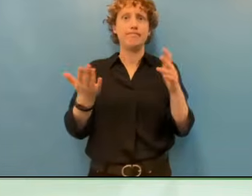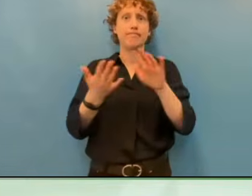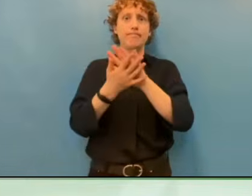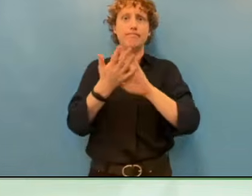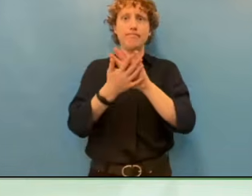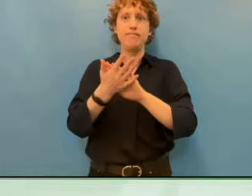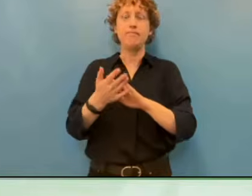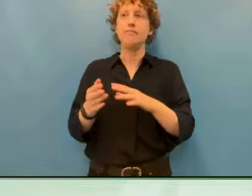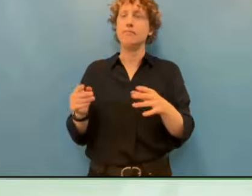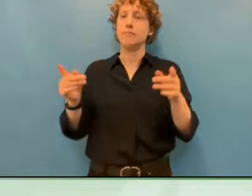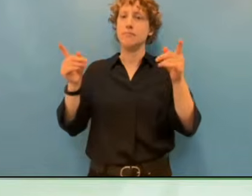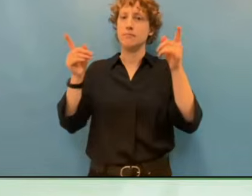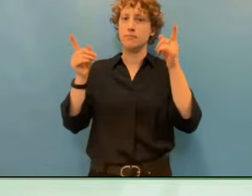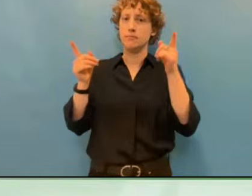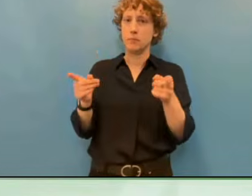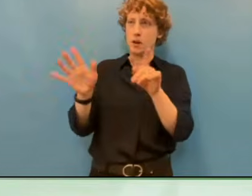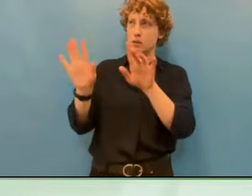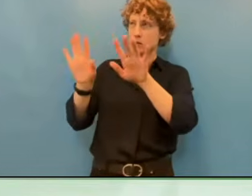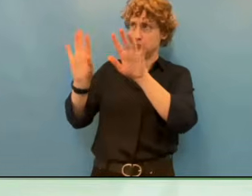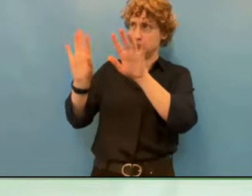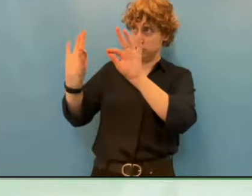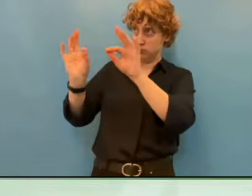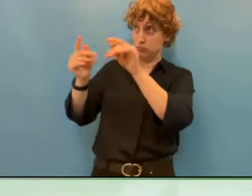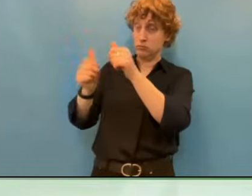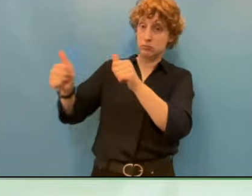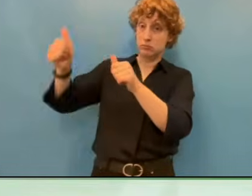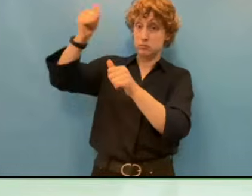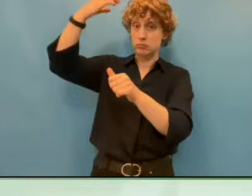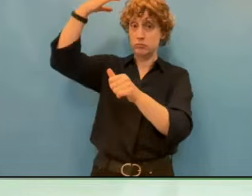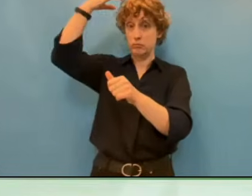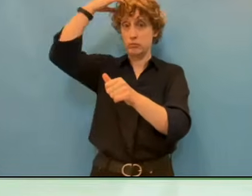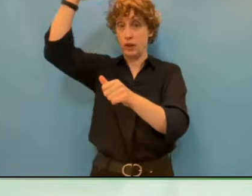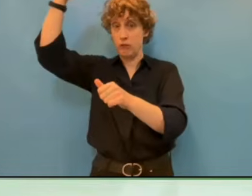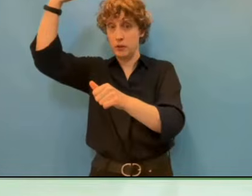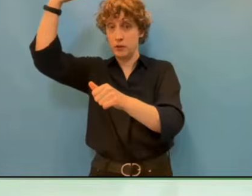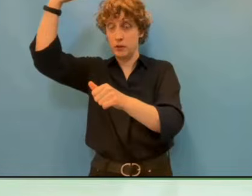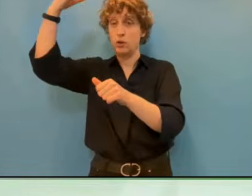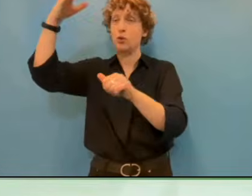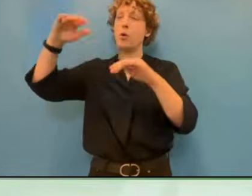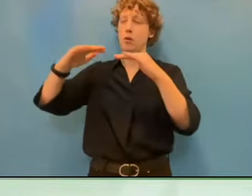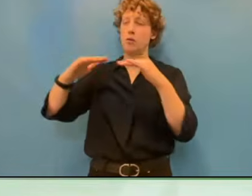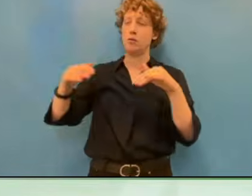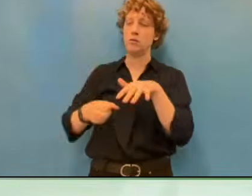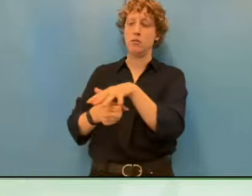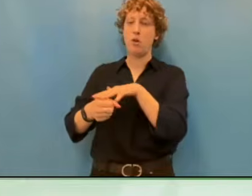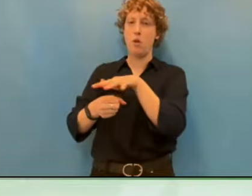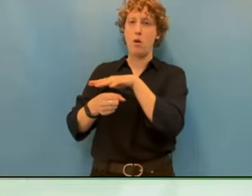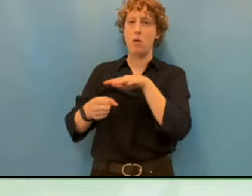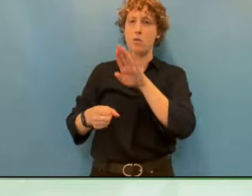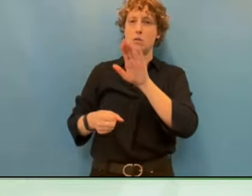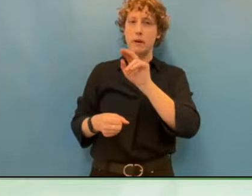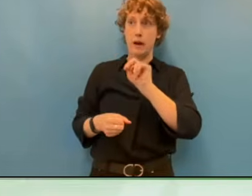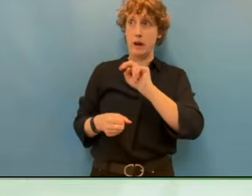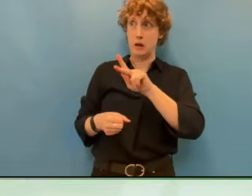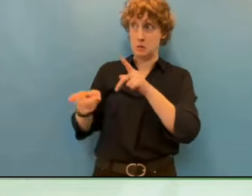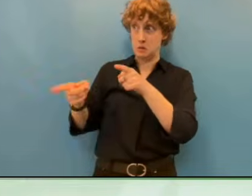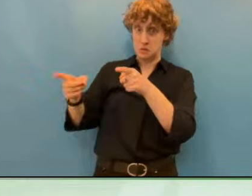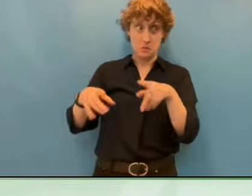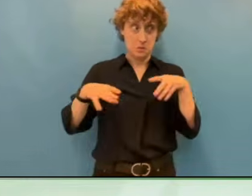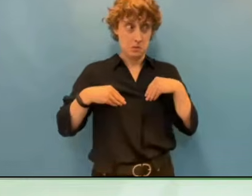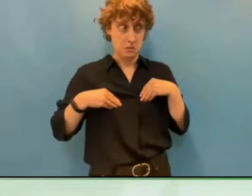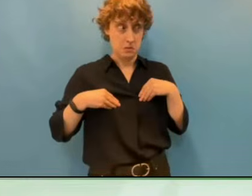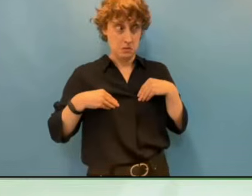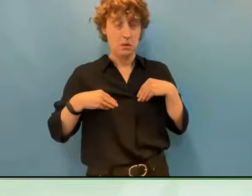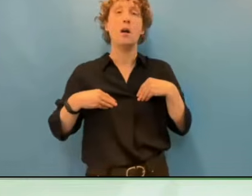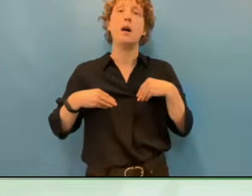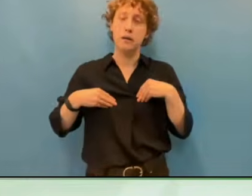the sovereign, from the state, and from the central bank as well. And that's the digital euro. It will be anchored in the law,